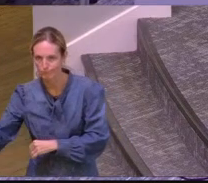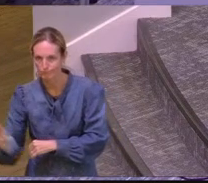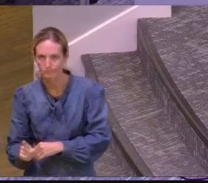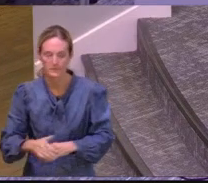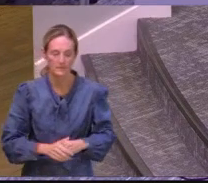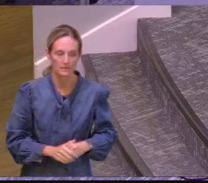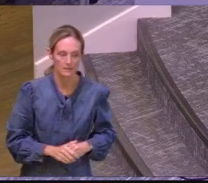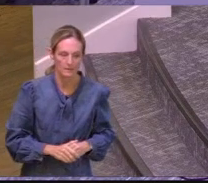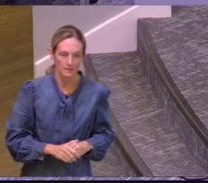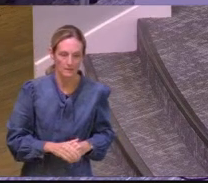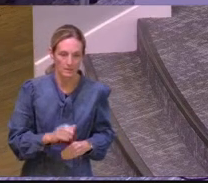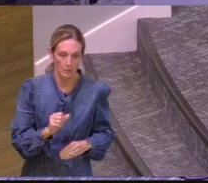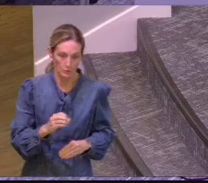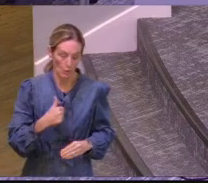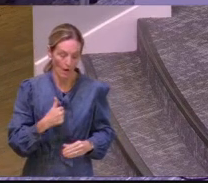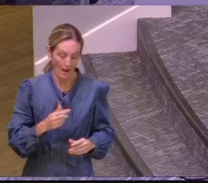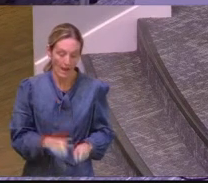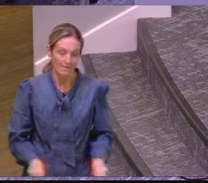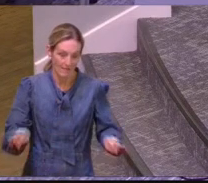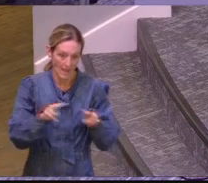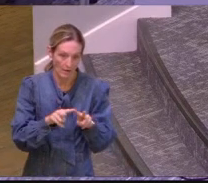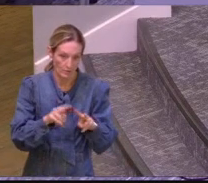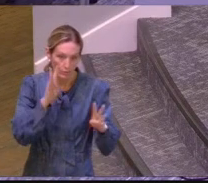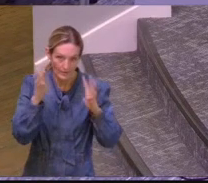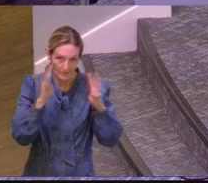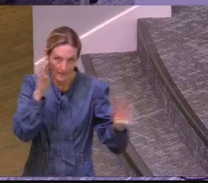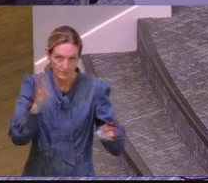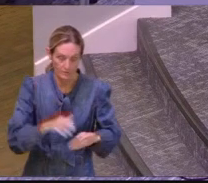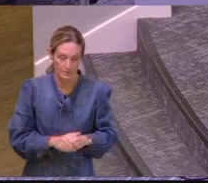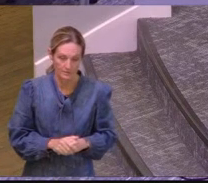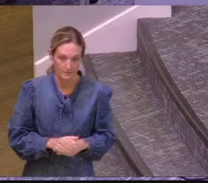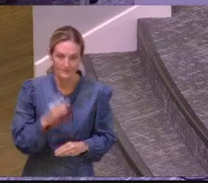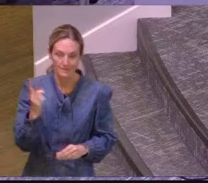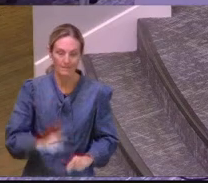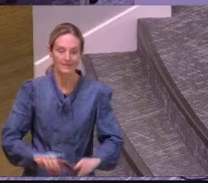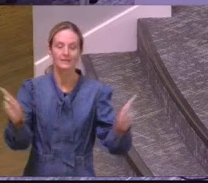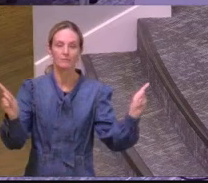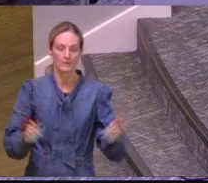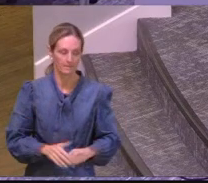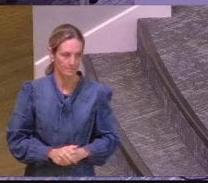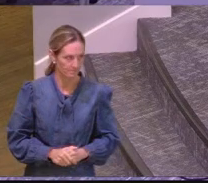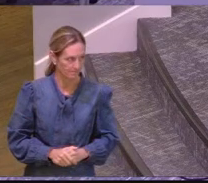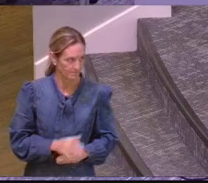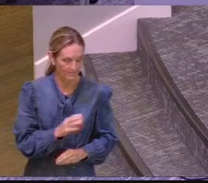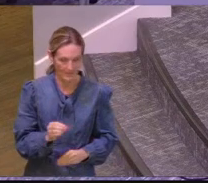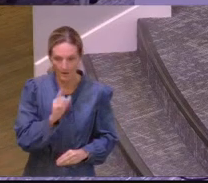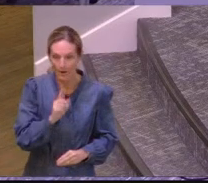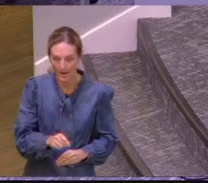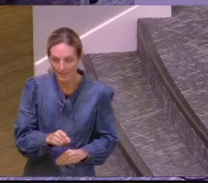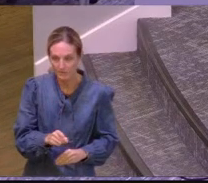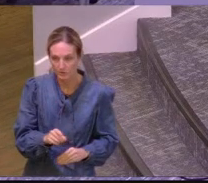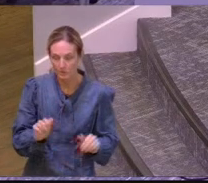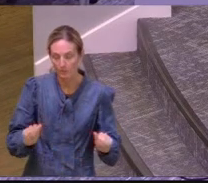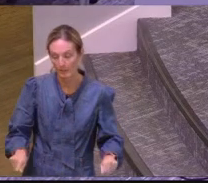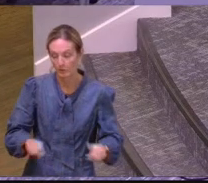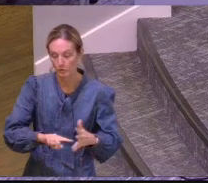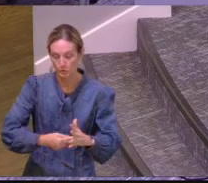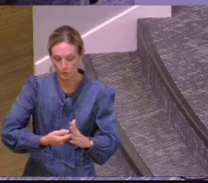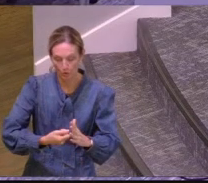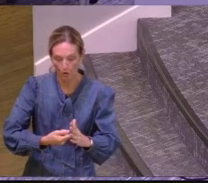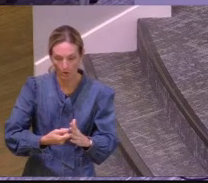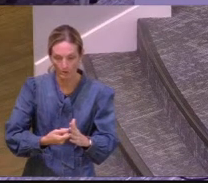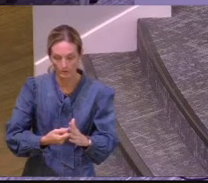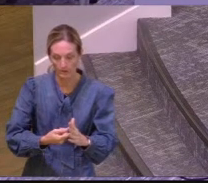I value innovation and we actually started trying to do STEAM there,